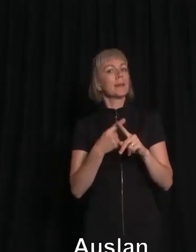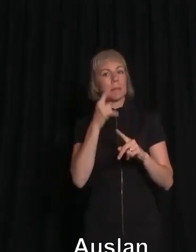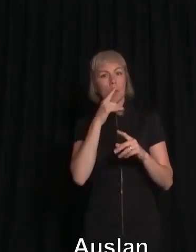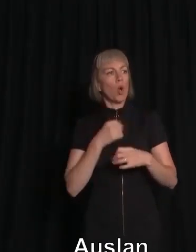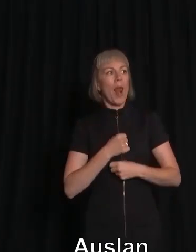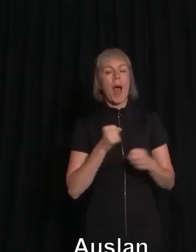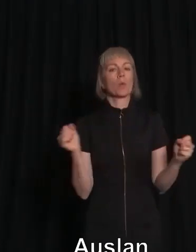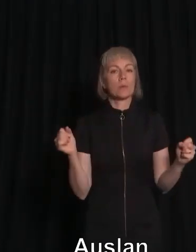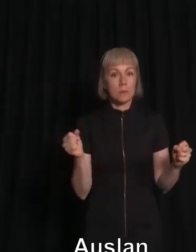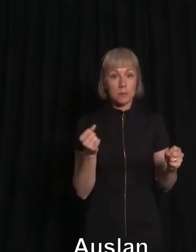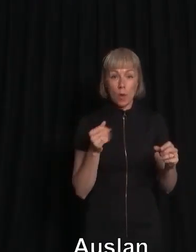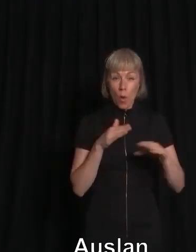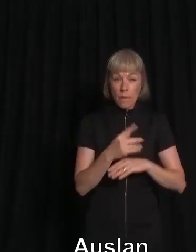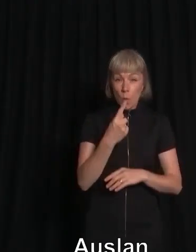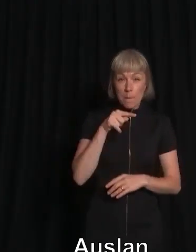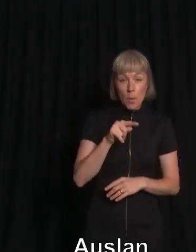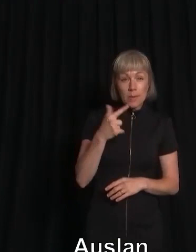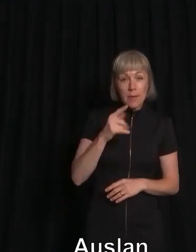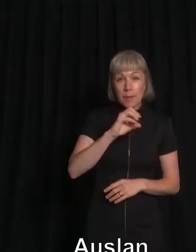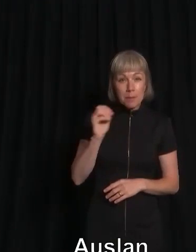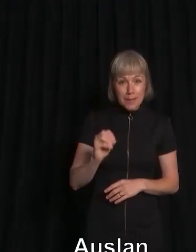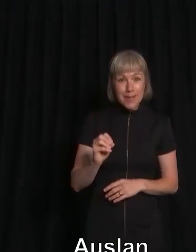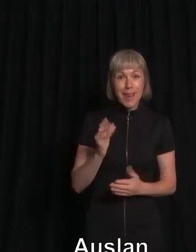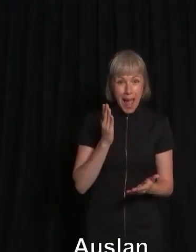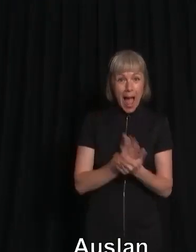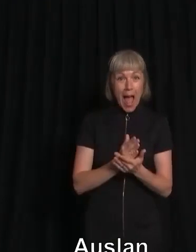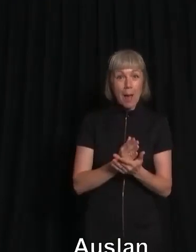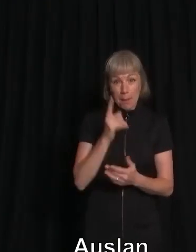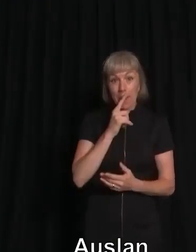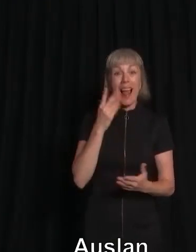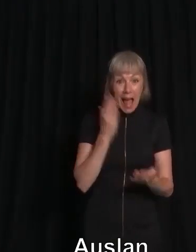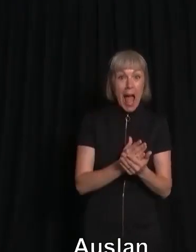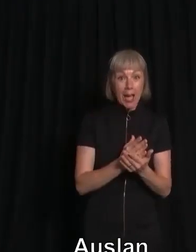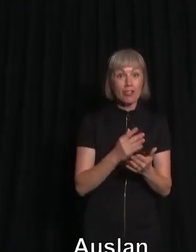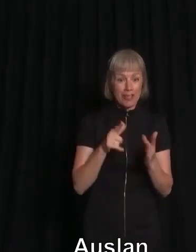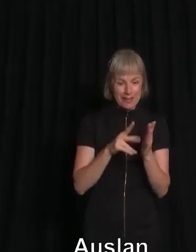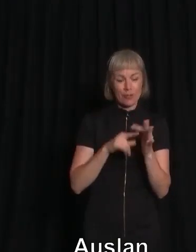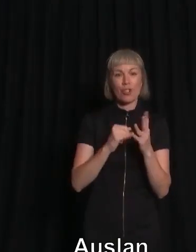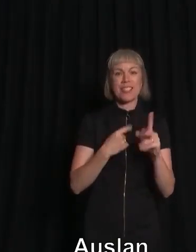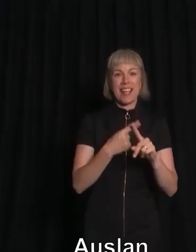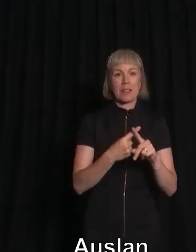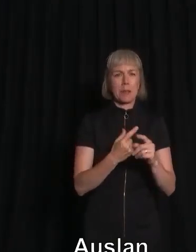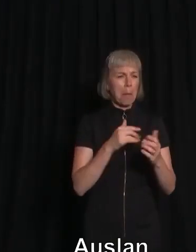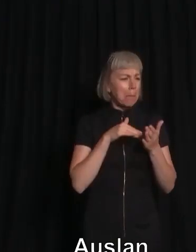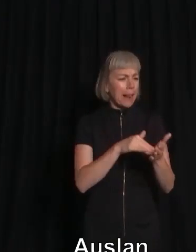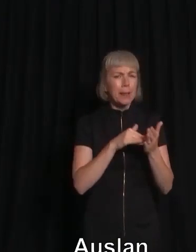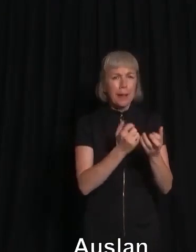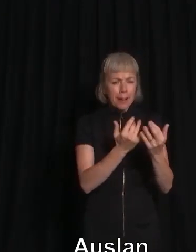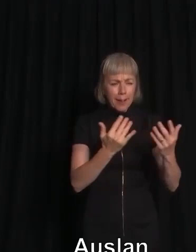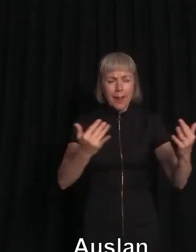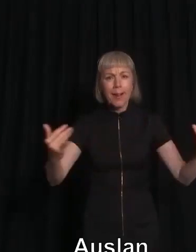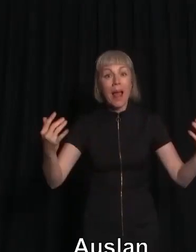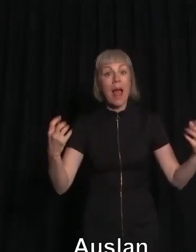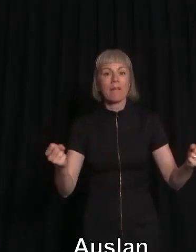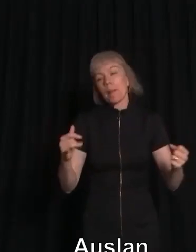says more than 1.7% of the population is intersex, meaning there's millions of intersex people. And also that research could